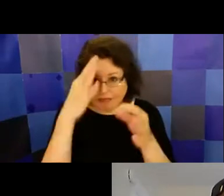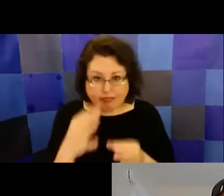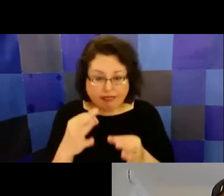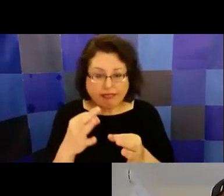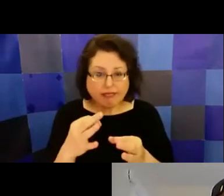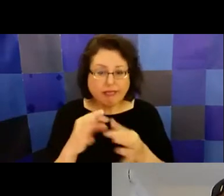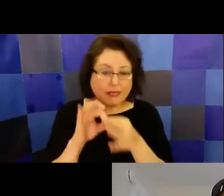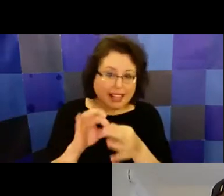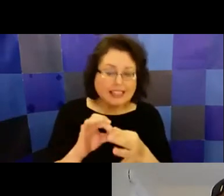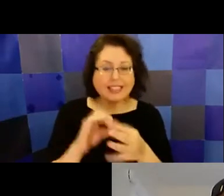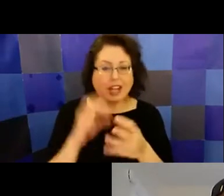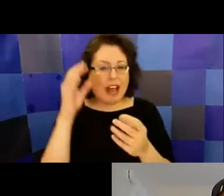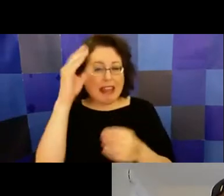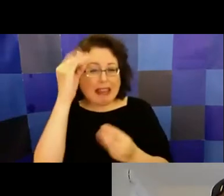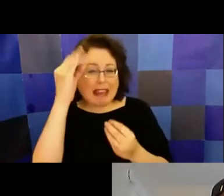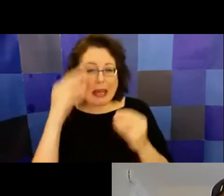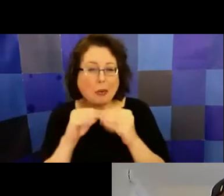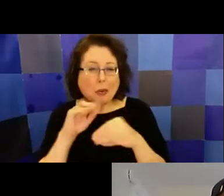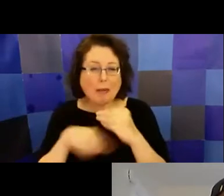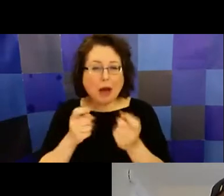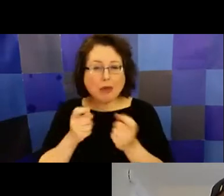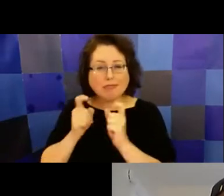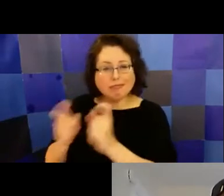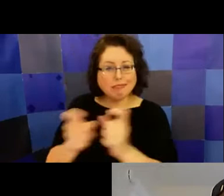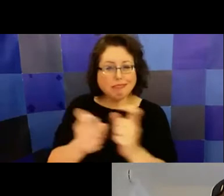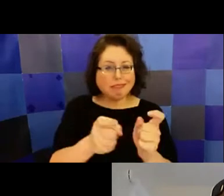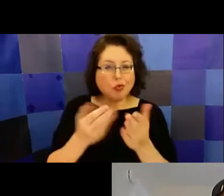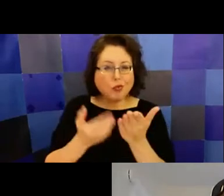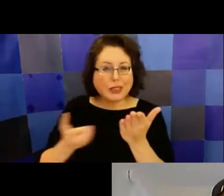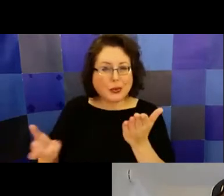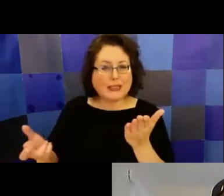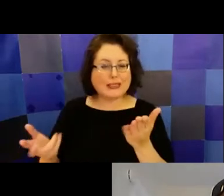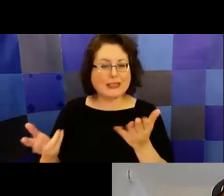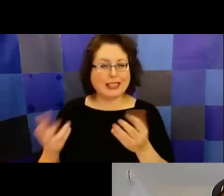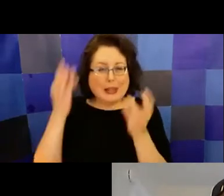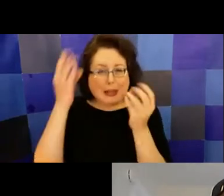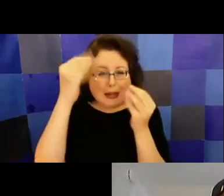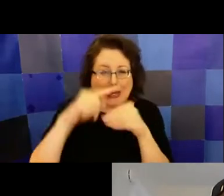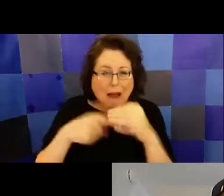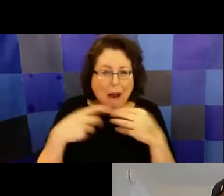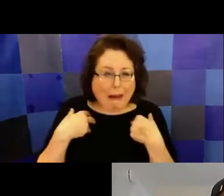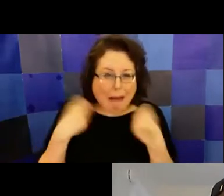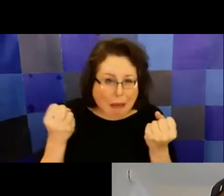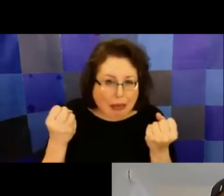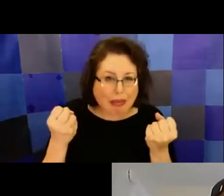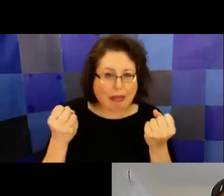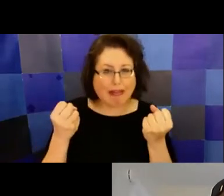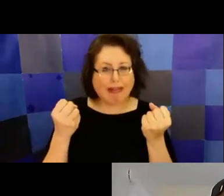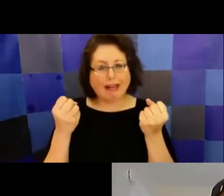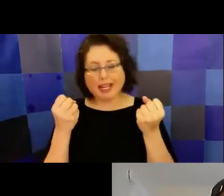rethinking the distribution of sources, rethinking health, you